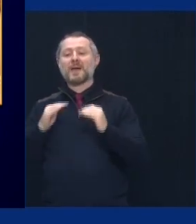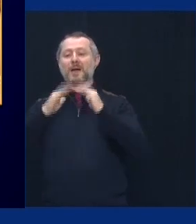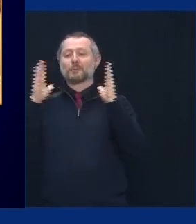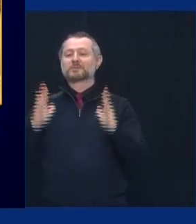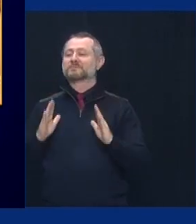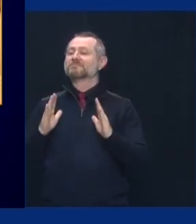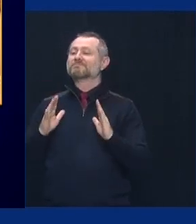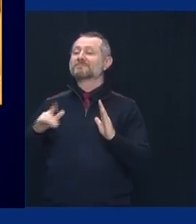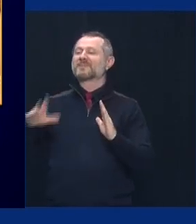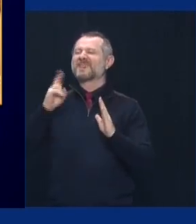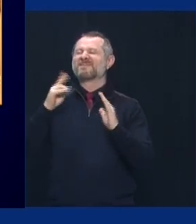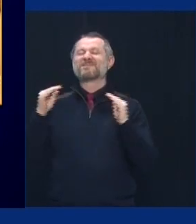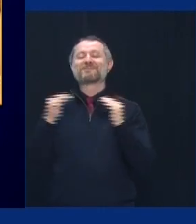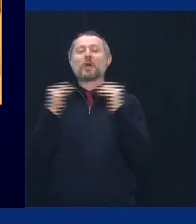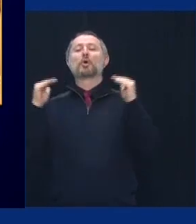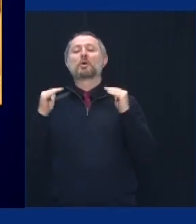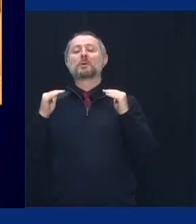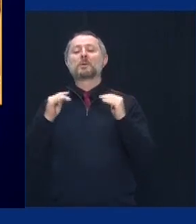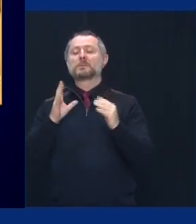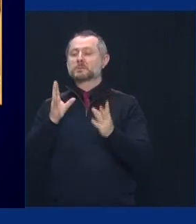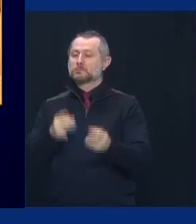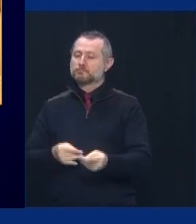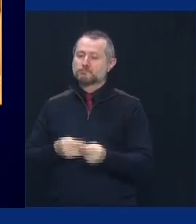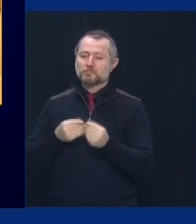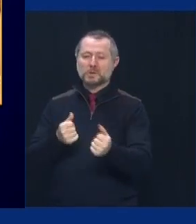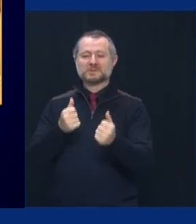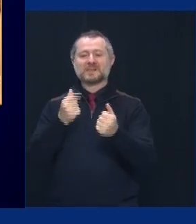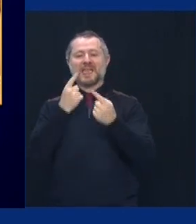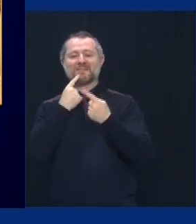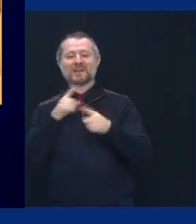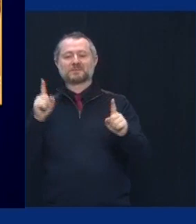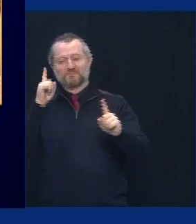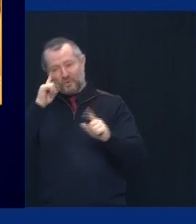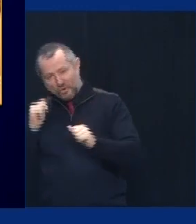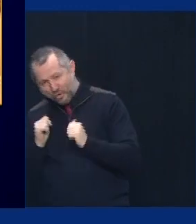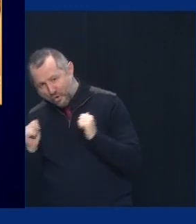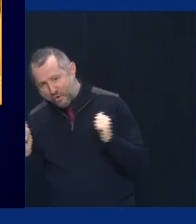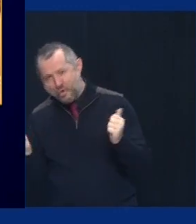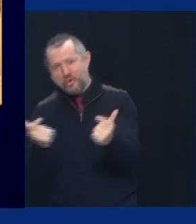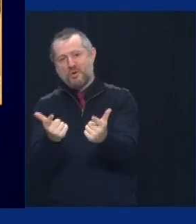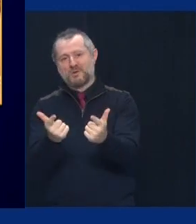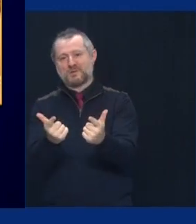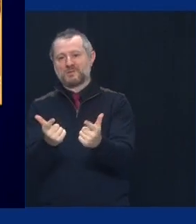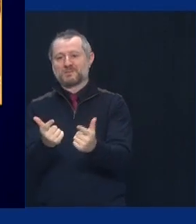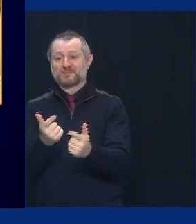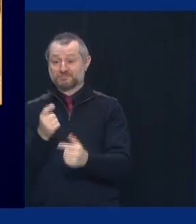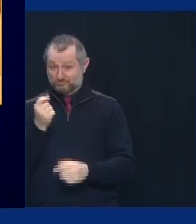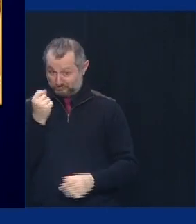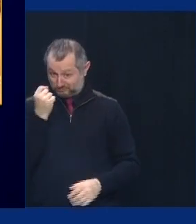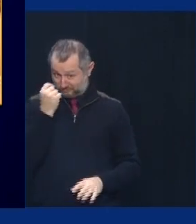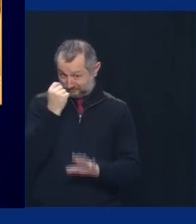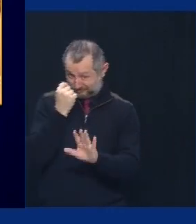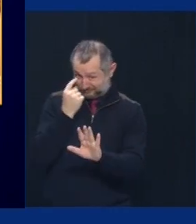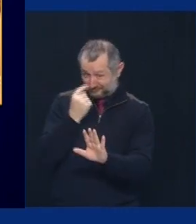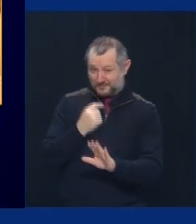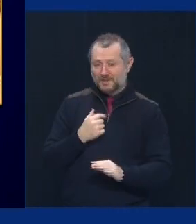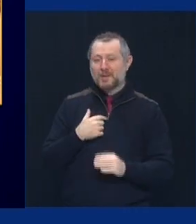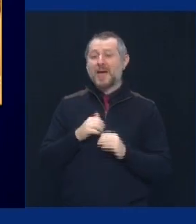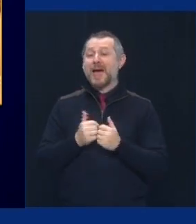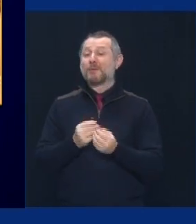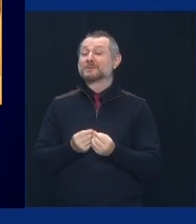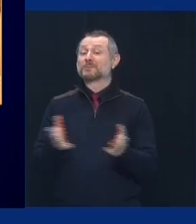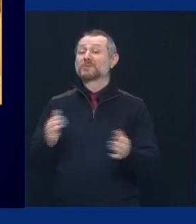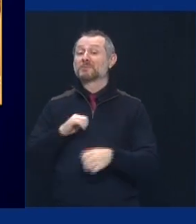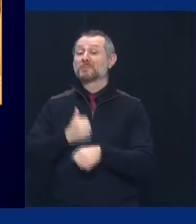equitable, efficient, and effective fashion to everyone. But let the dissemination be driven by